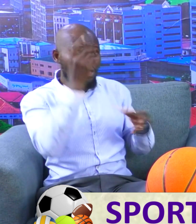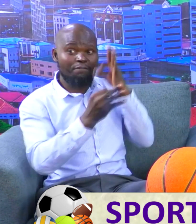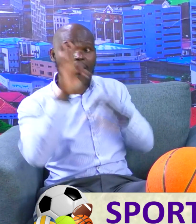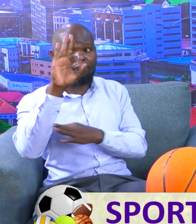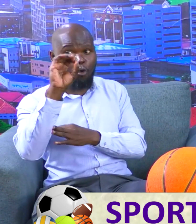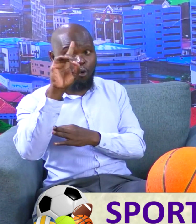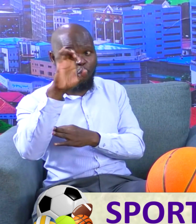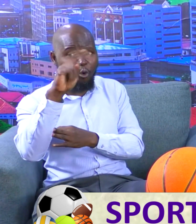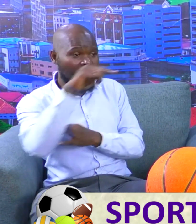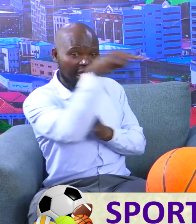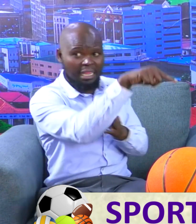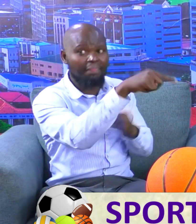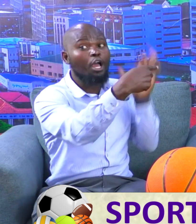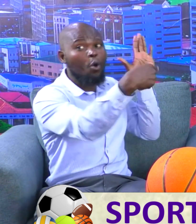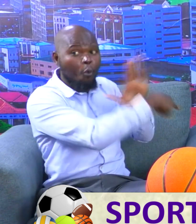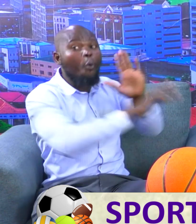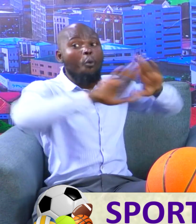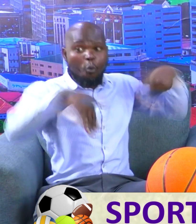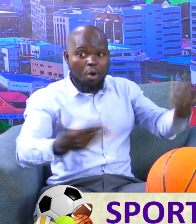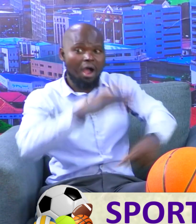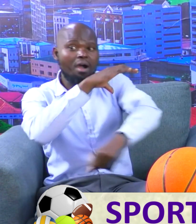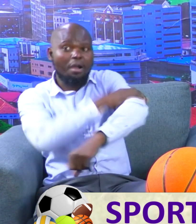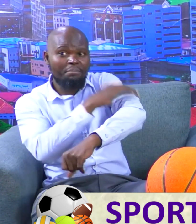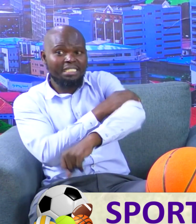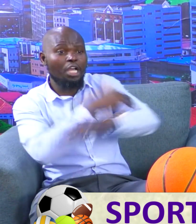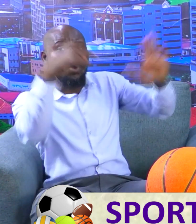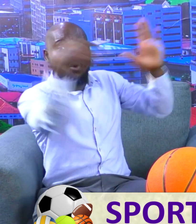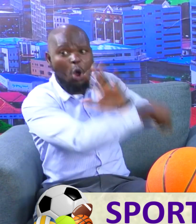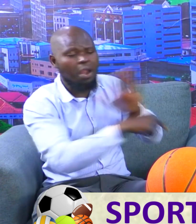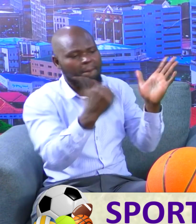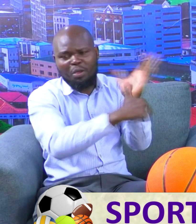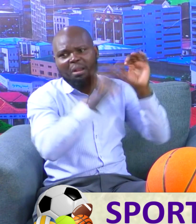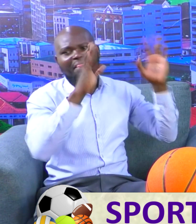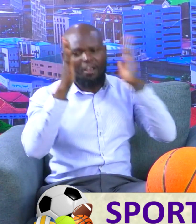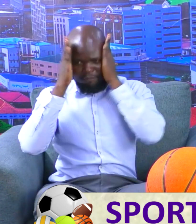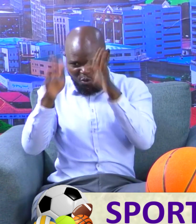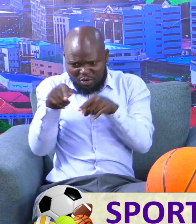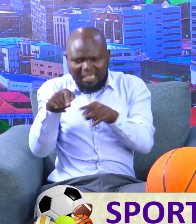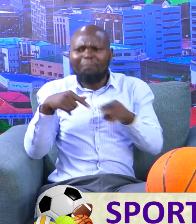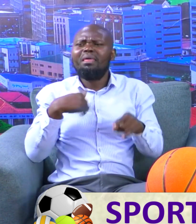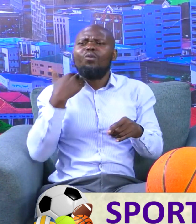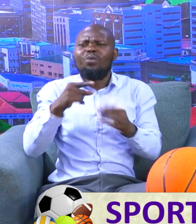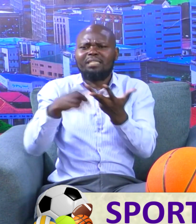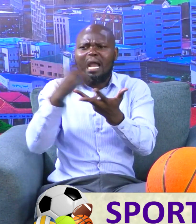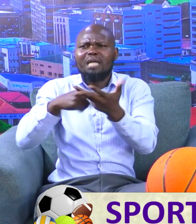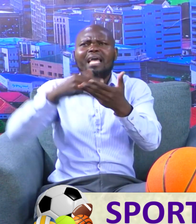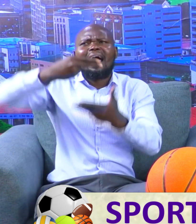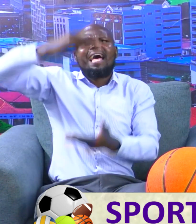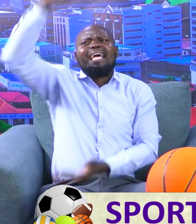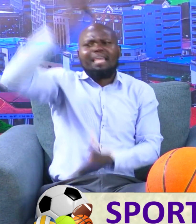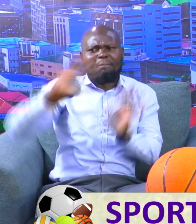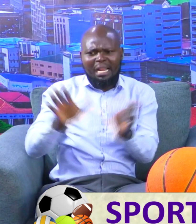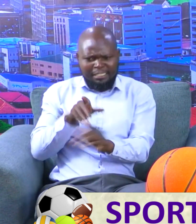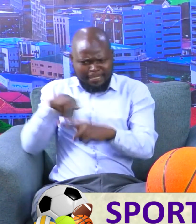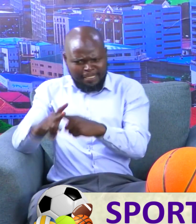because this will make him get disappointed. And because he wants to break free, but they're not letting him break free. So this will